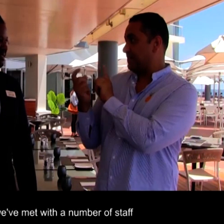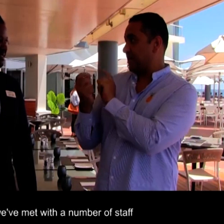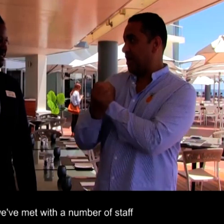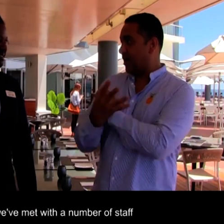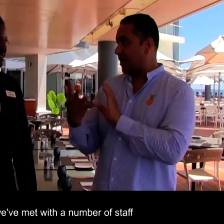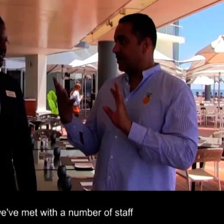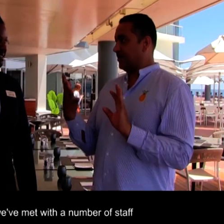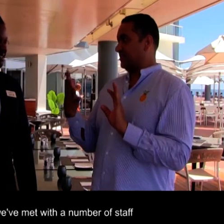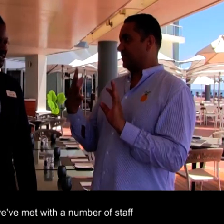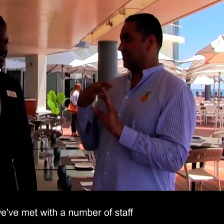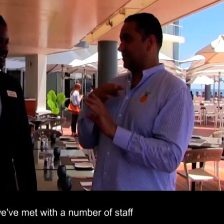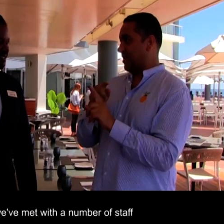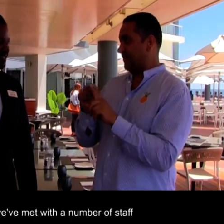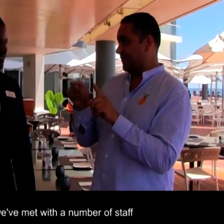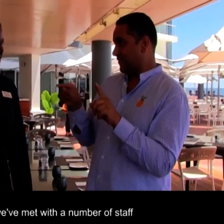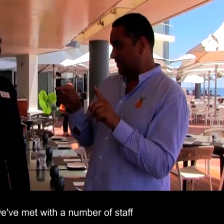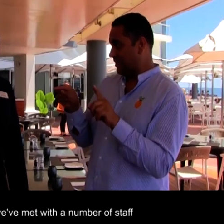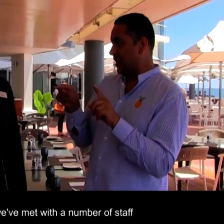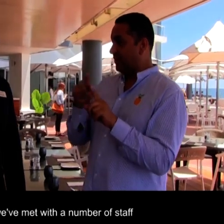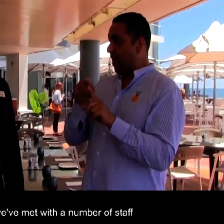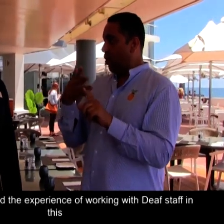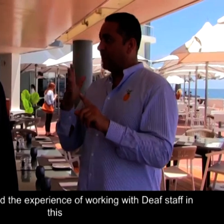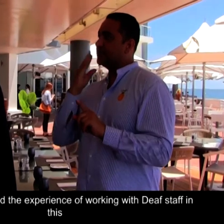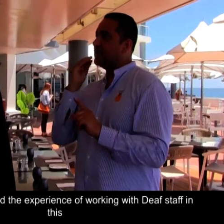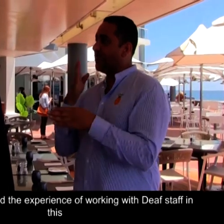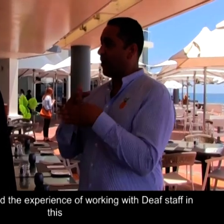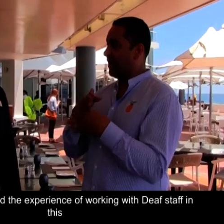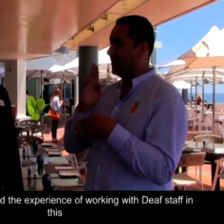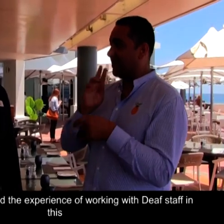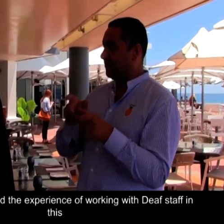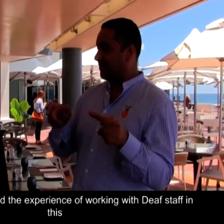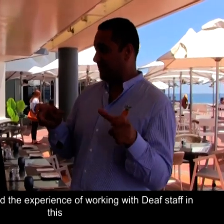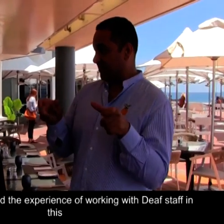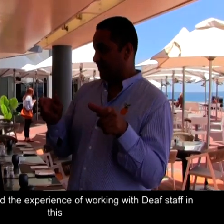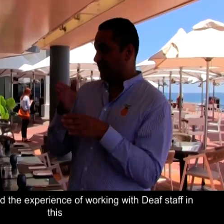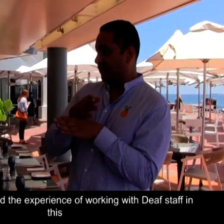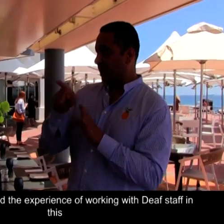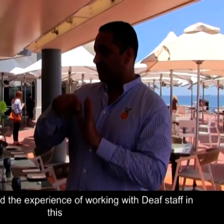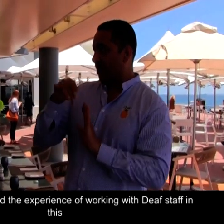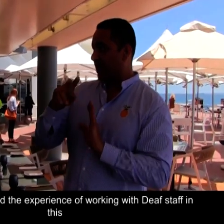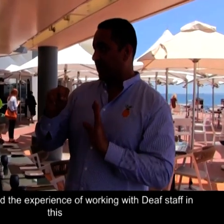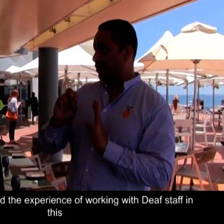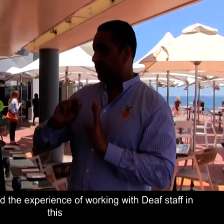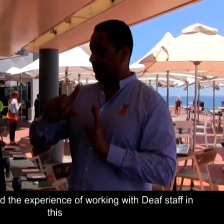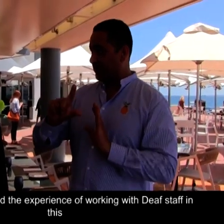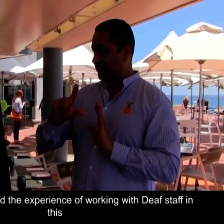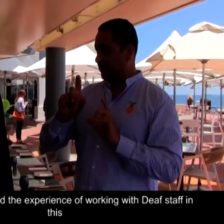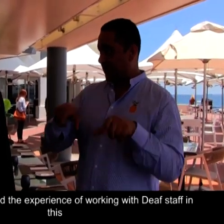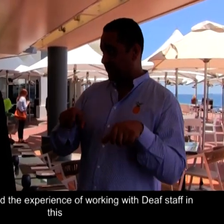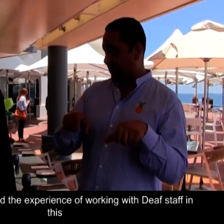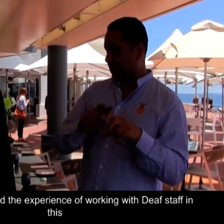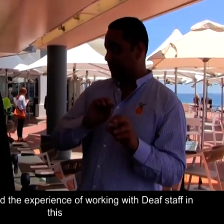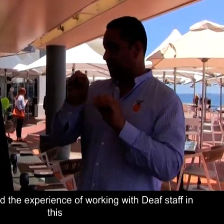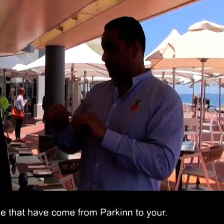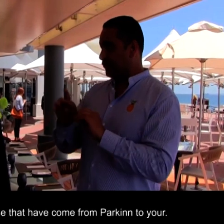So, we've met with a number of staff, and they've all, um, noted the experience